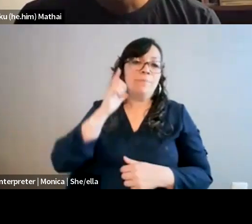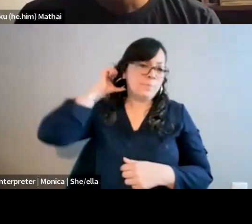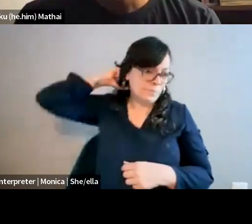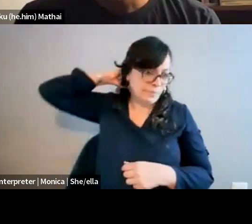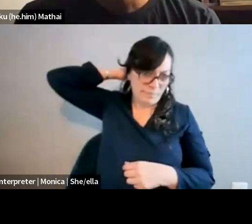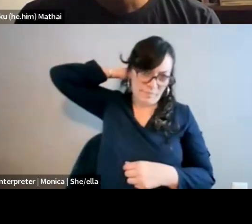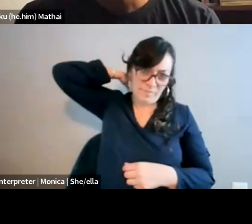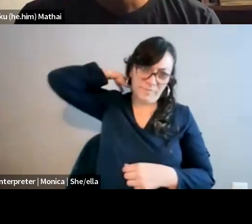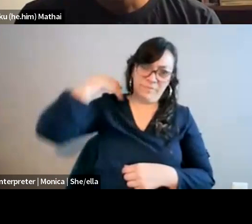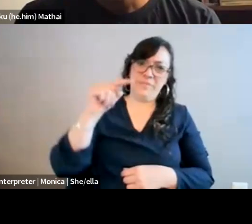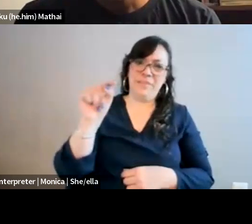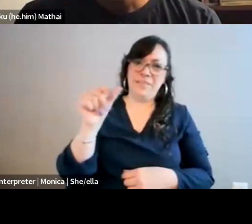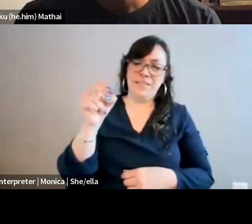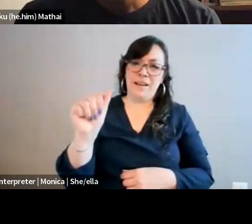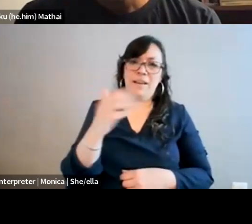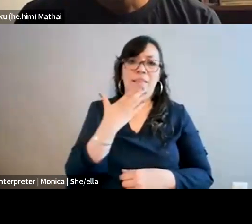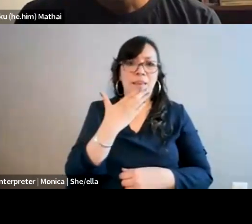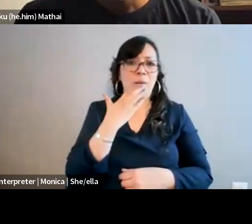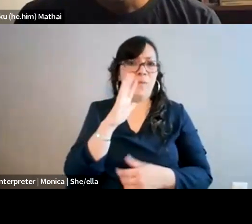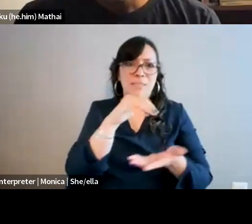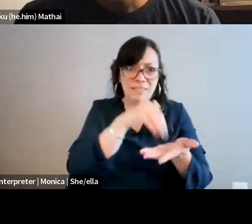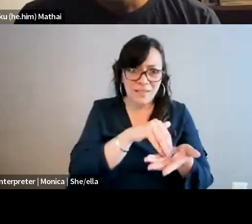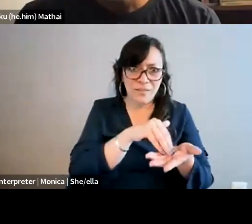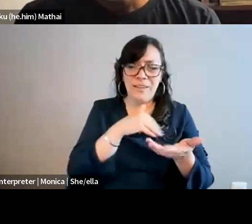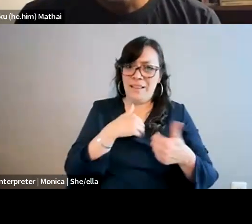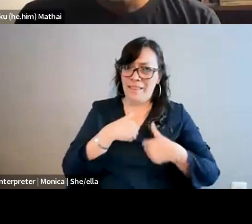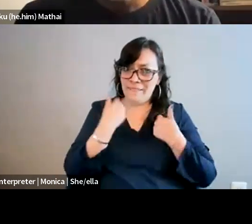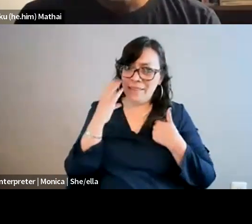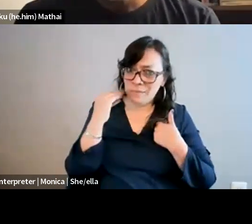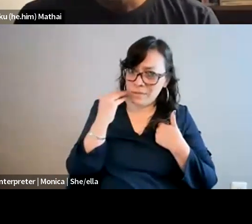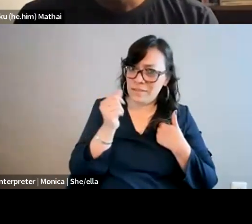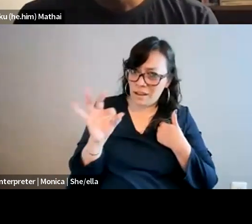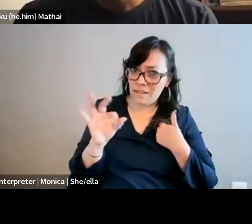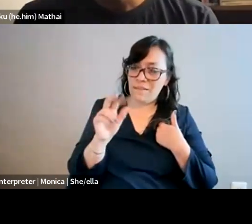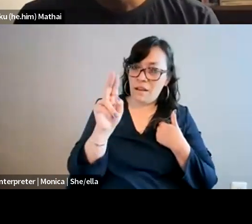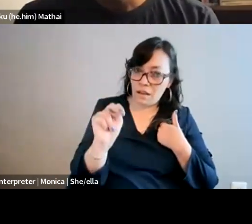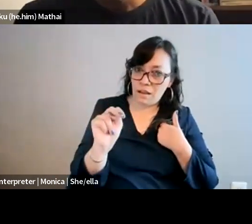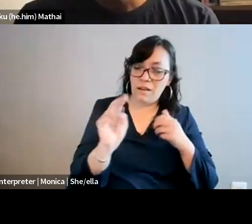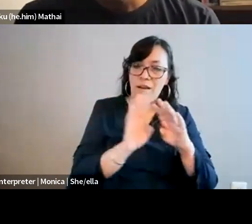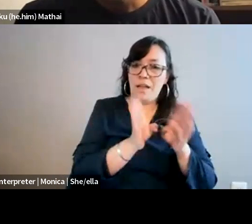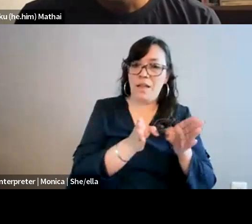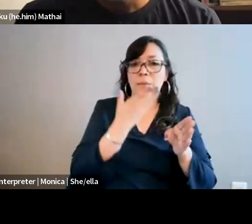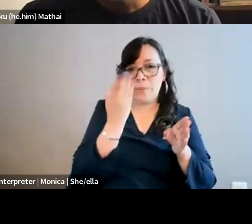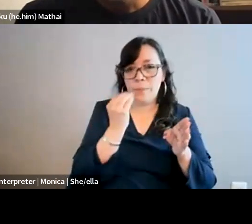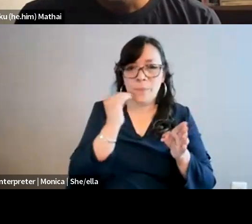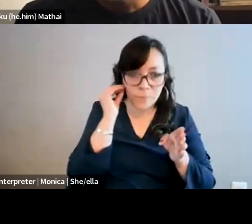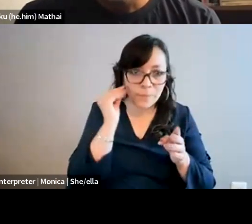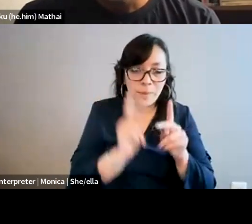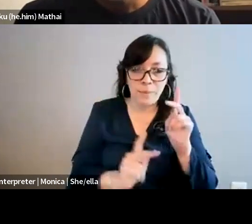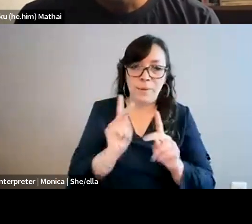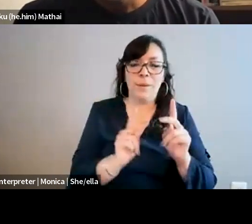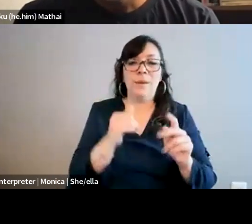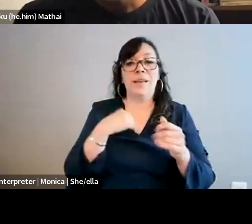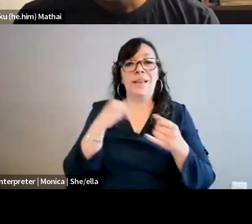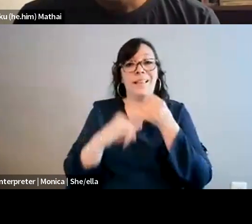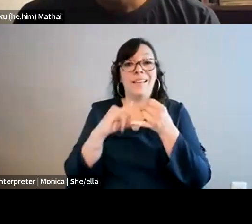Thank you, Theo, for centering and uplifting the lived experiences of unhoused populations. And last but not